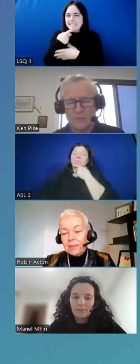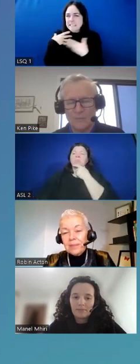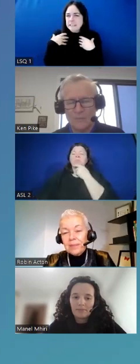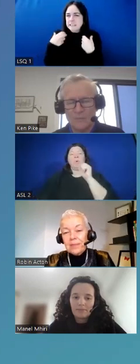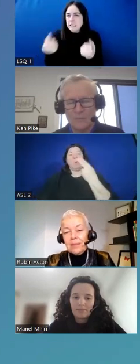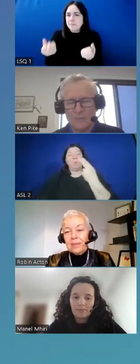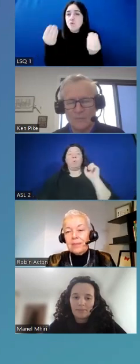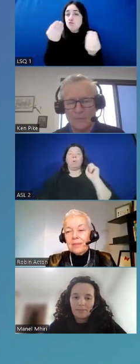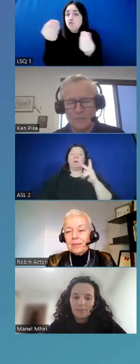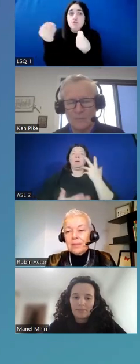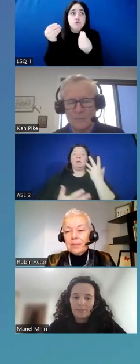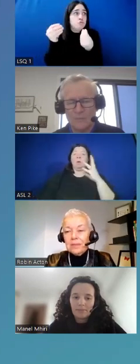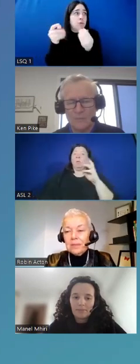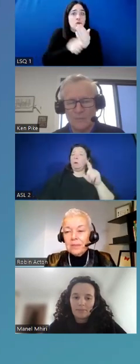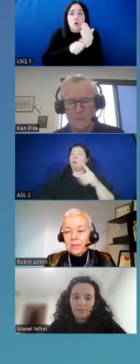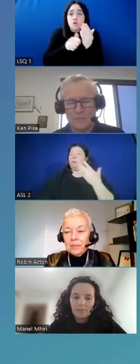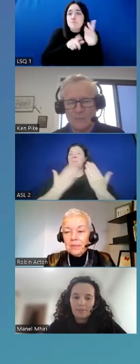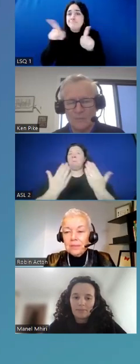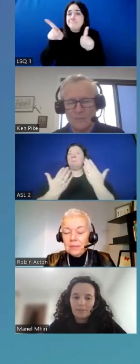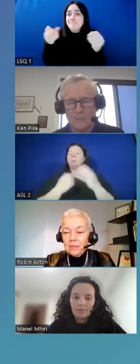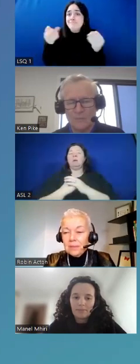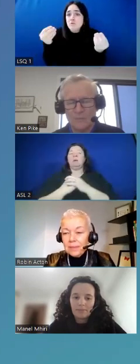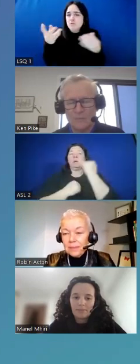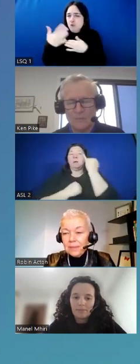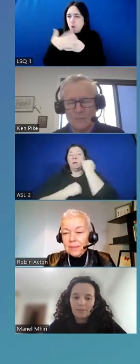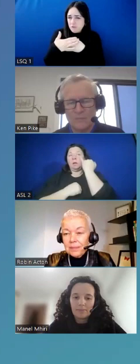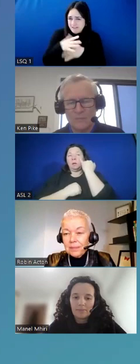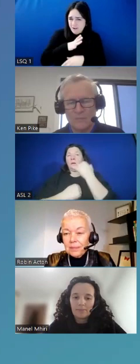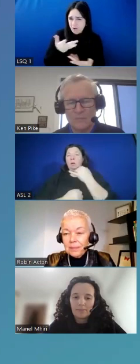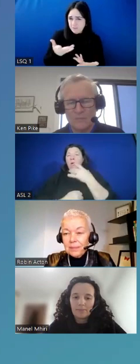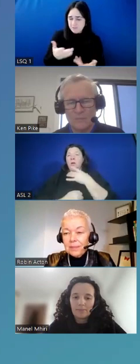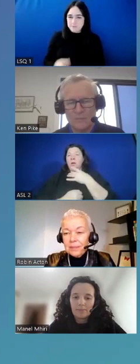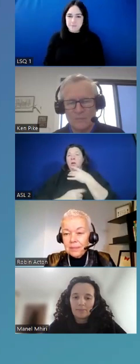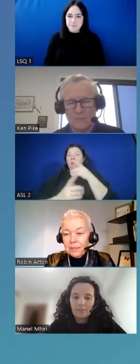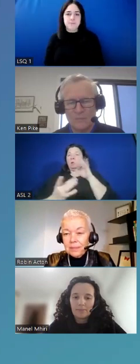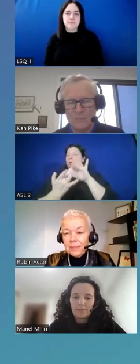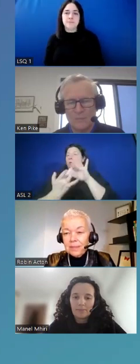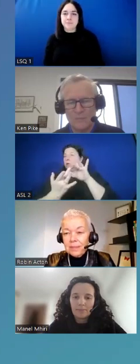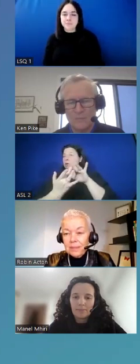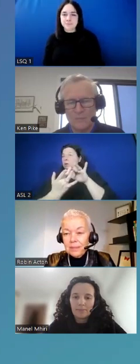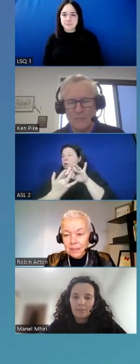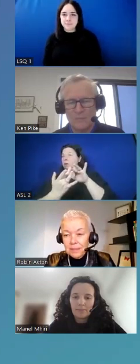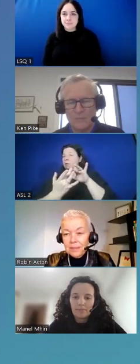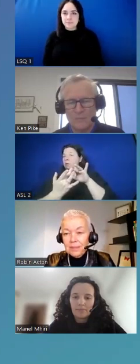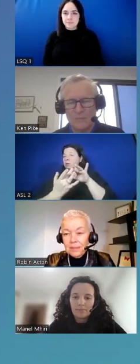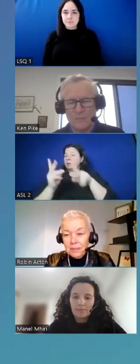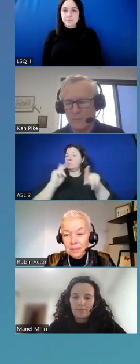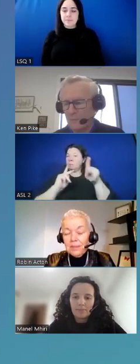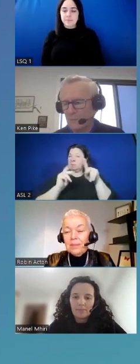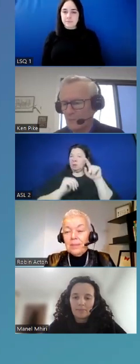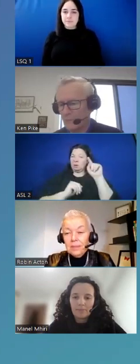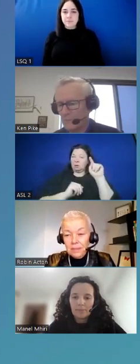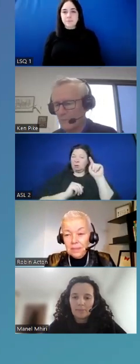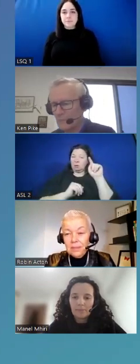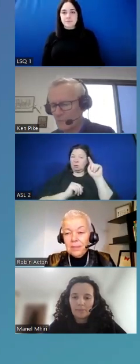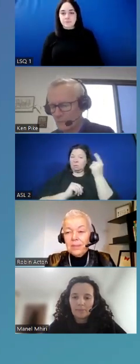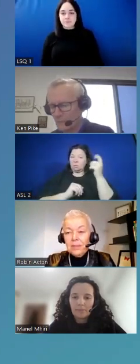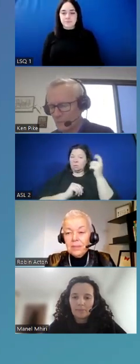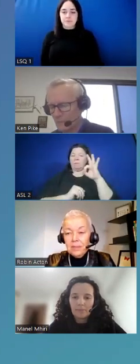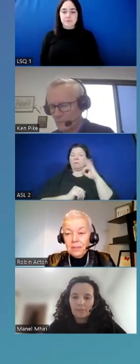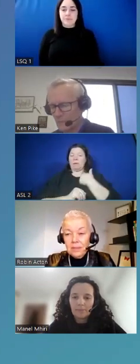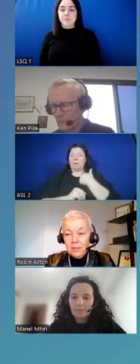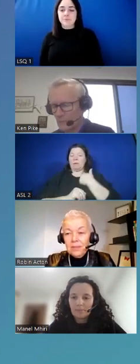Oh, okay. Well, maybe if you like contact to include People First of Canada